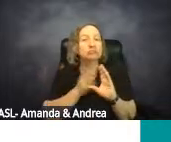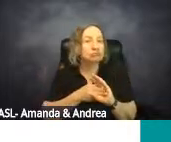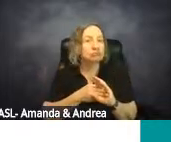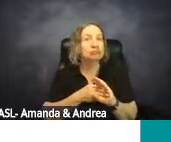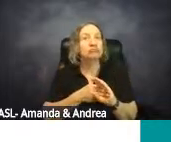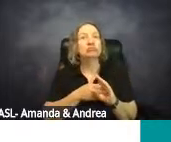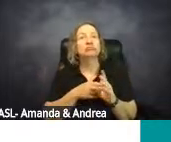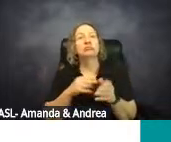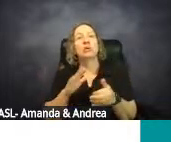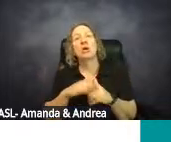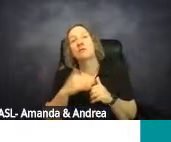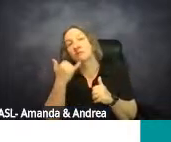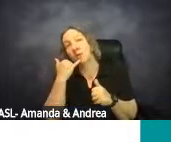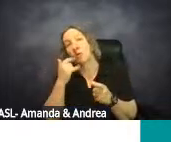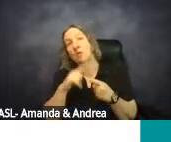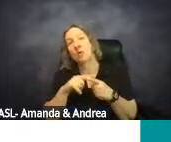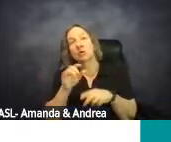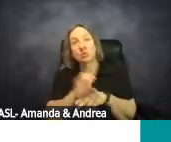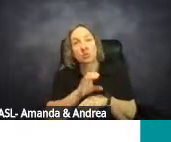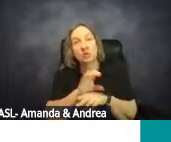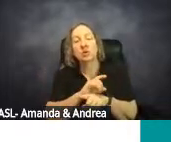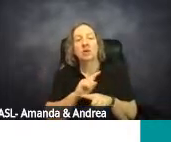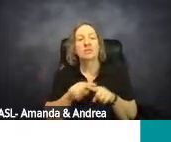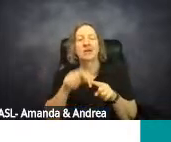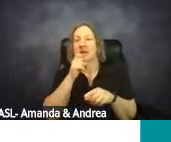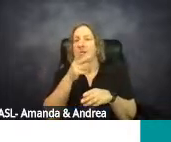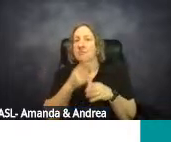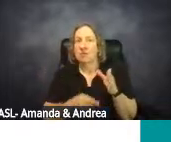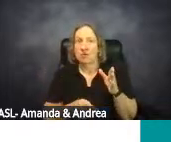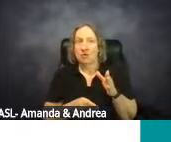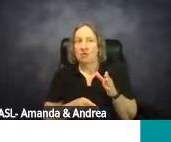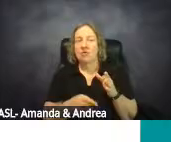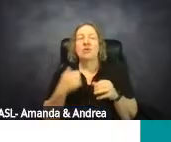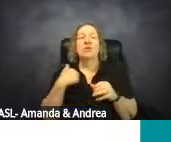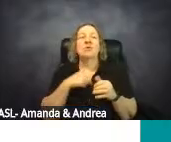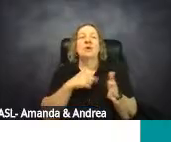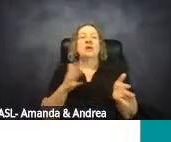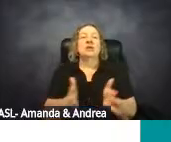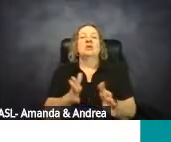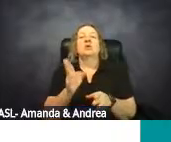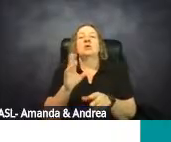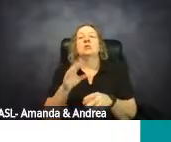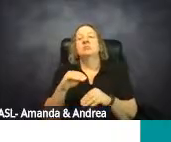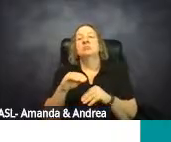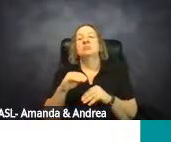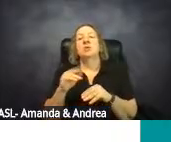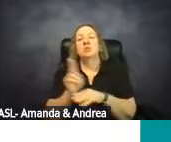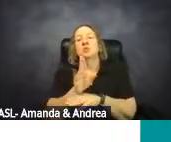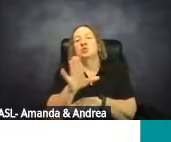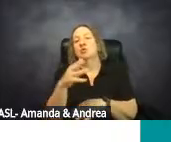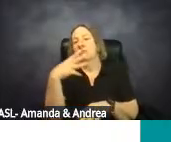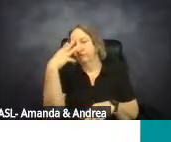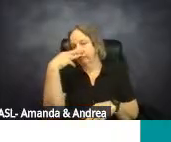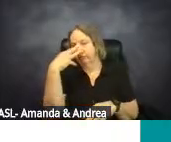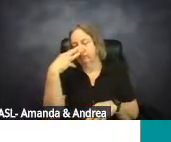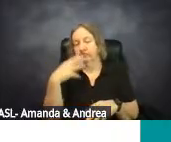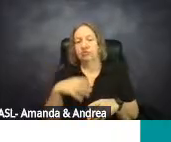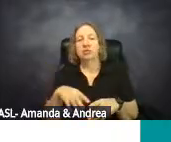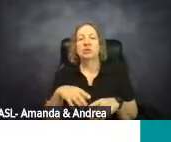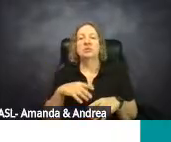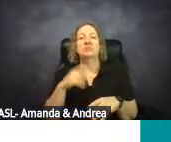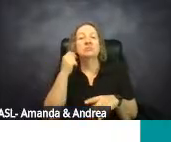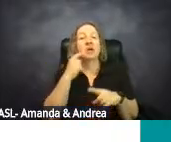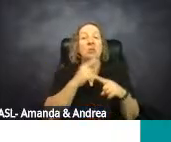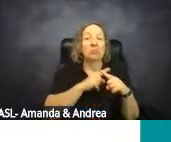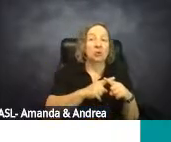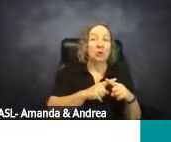by phone or computer, but not both. We encourage you to turn on your video. We ask that you keep your audio on mute